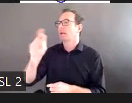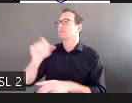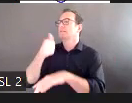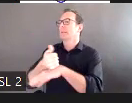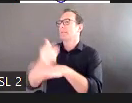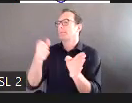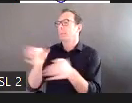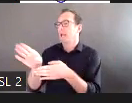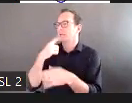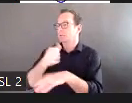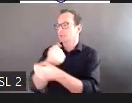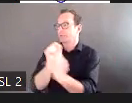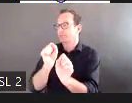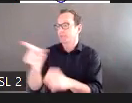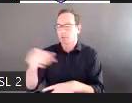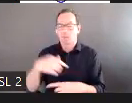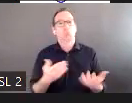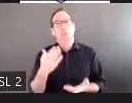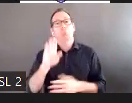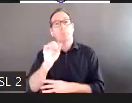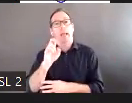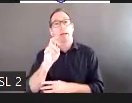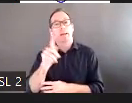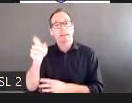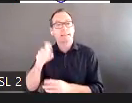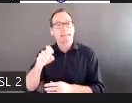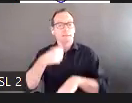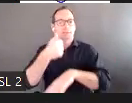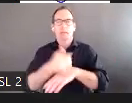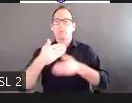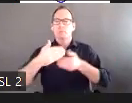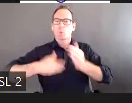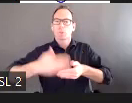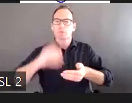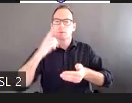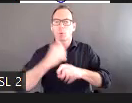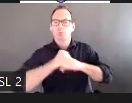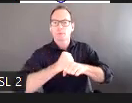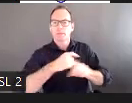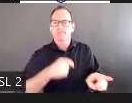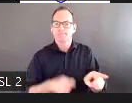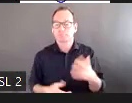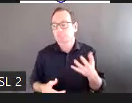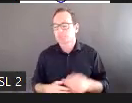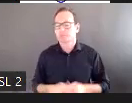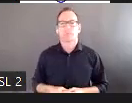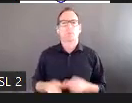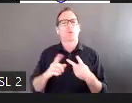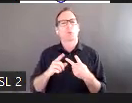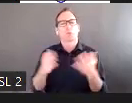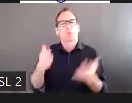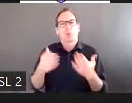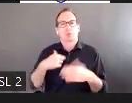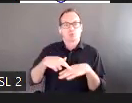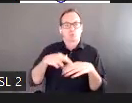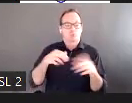be informed to exercise their due diligence in regards to the risks that are happening? Maybe we make a referral to social work for